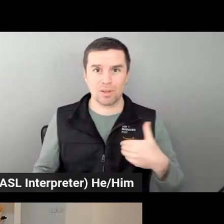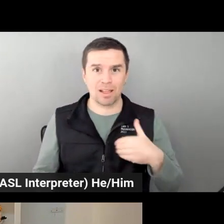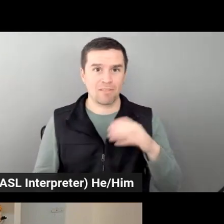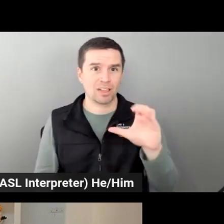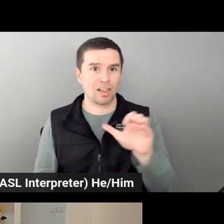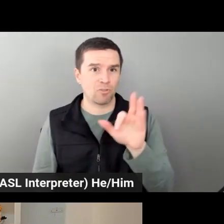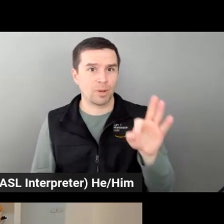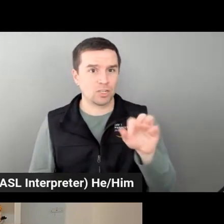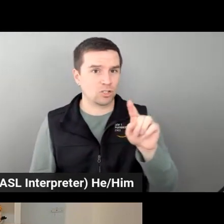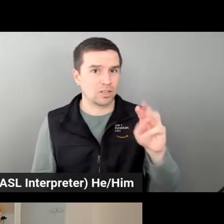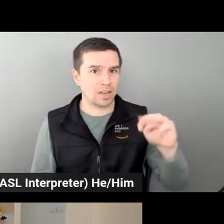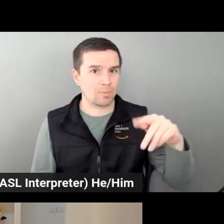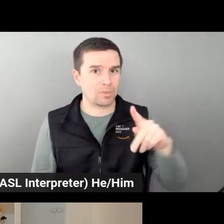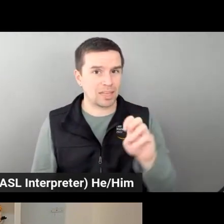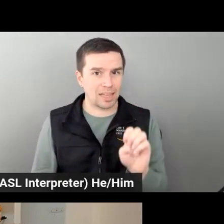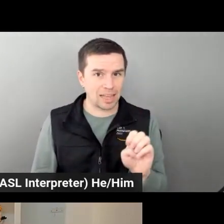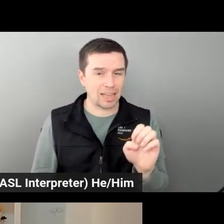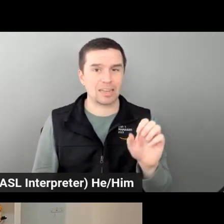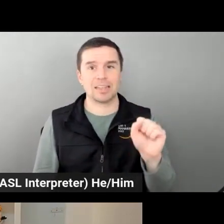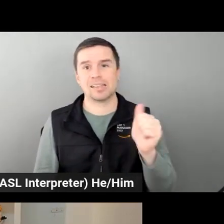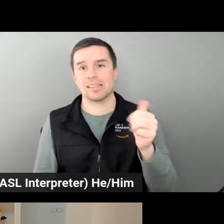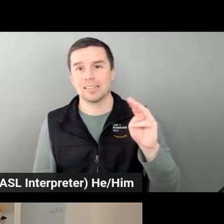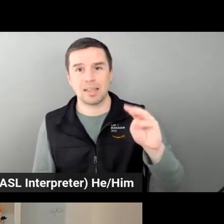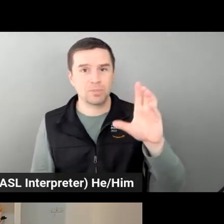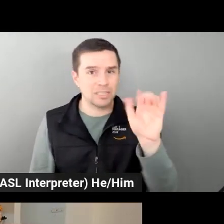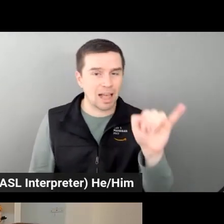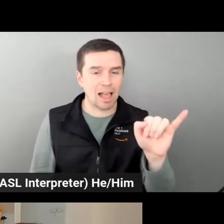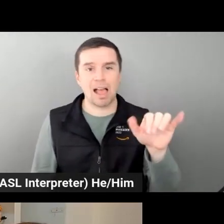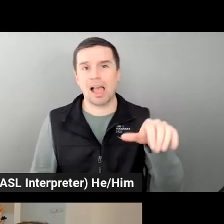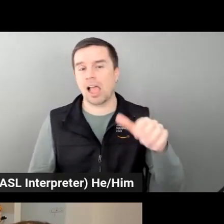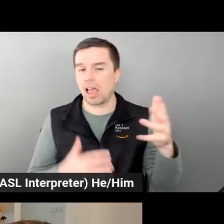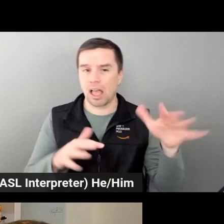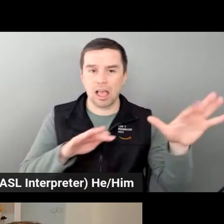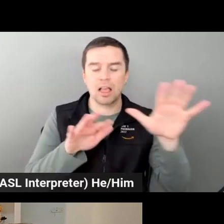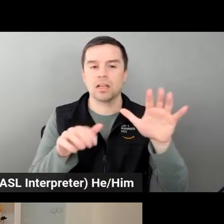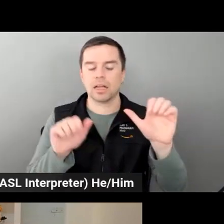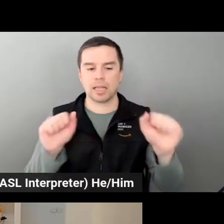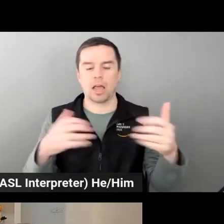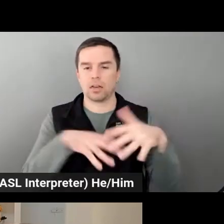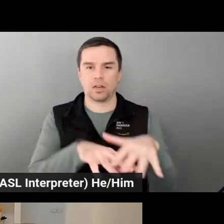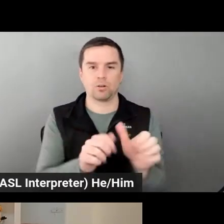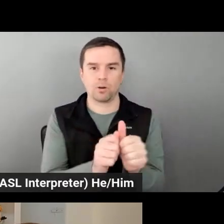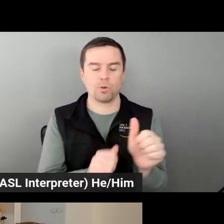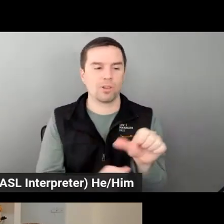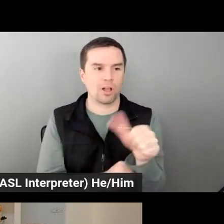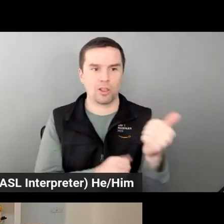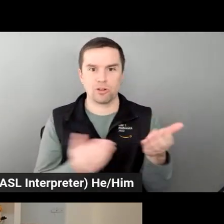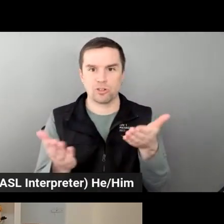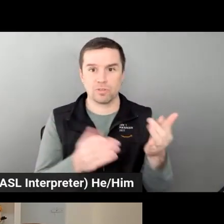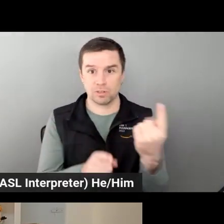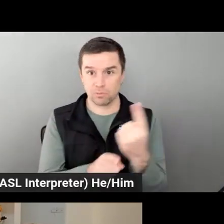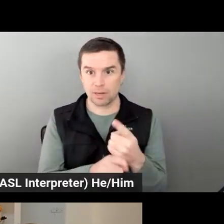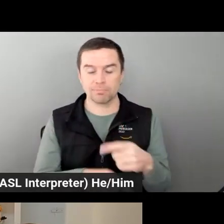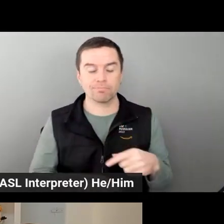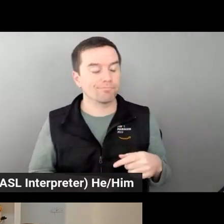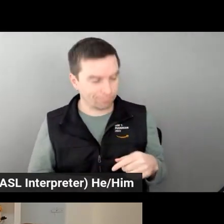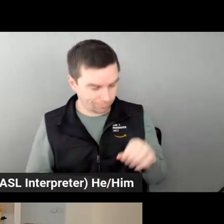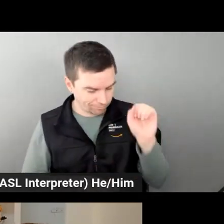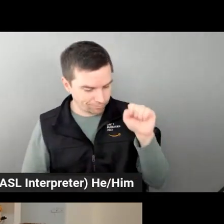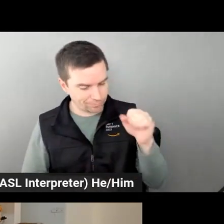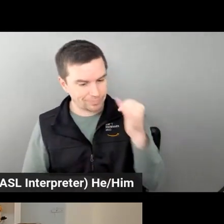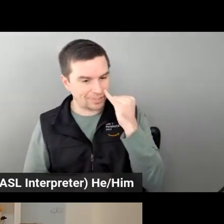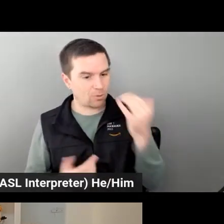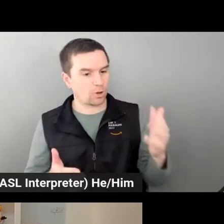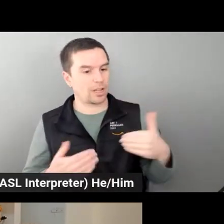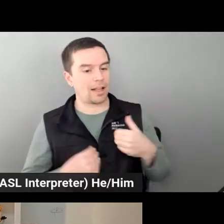and import that, it can work with any other services. That's right. So if you have that already expressed, or you find a pattern that you're interested in on